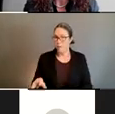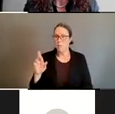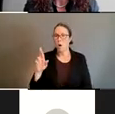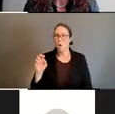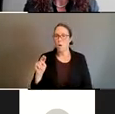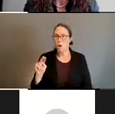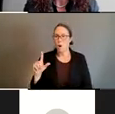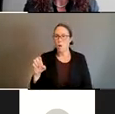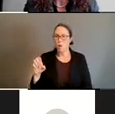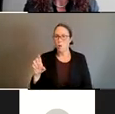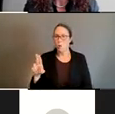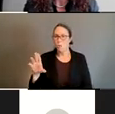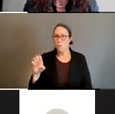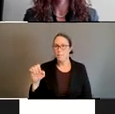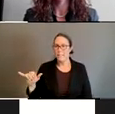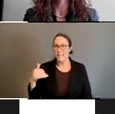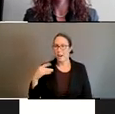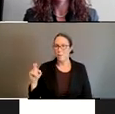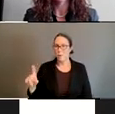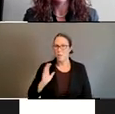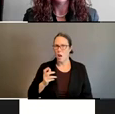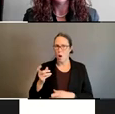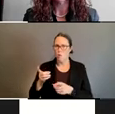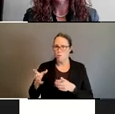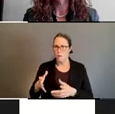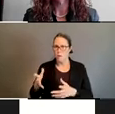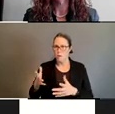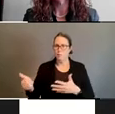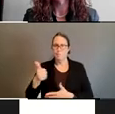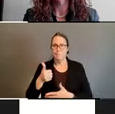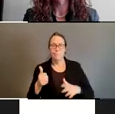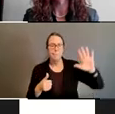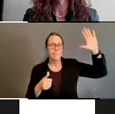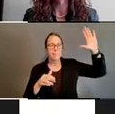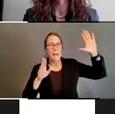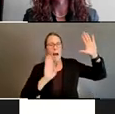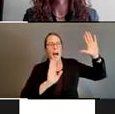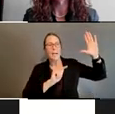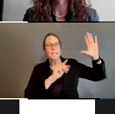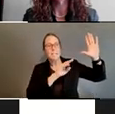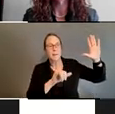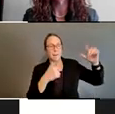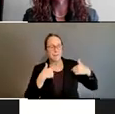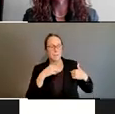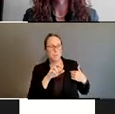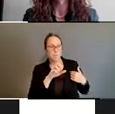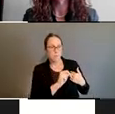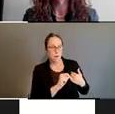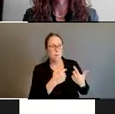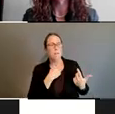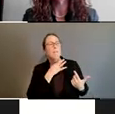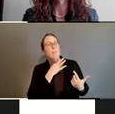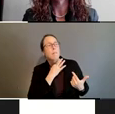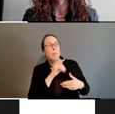have a question. Our director. Hey, Tammy, this is Ron. I wanted to ask about people who have their house held in a special